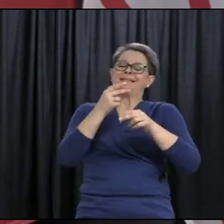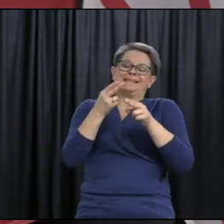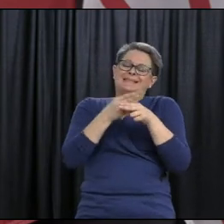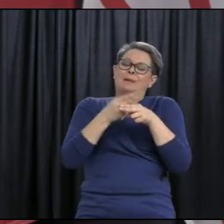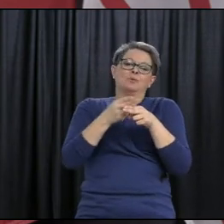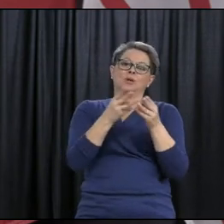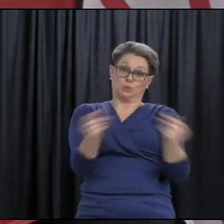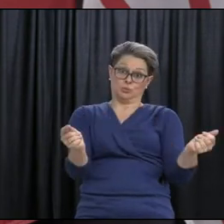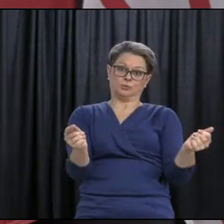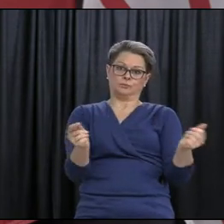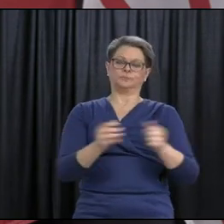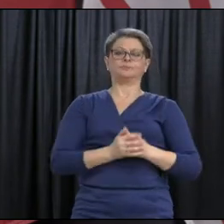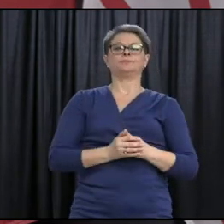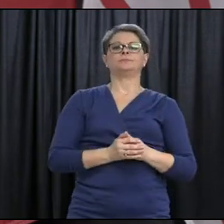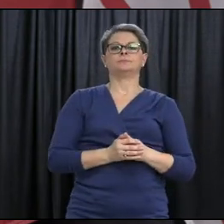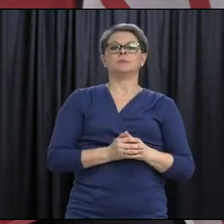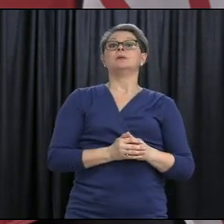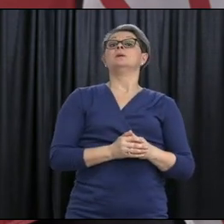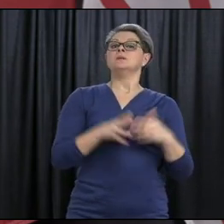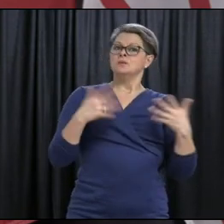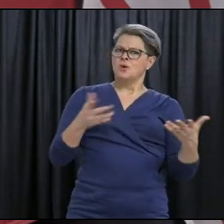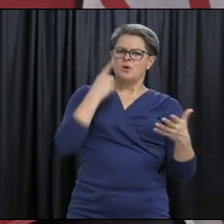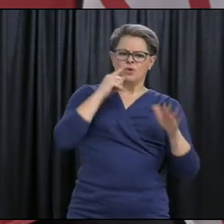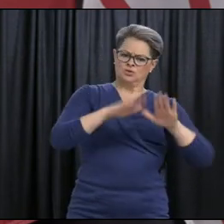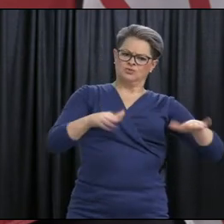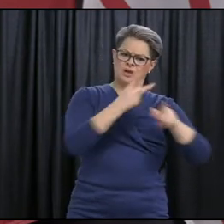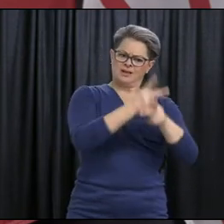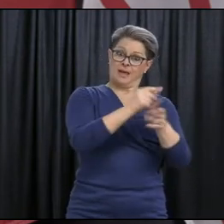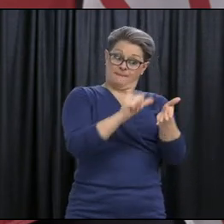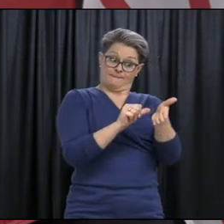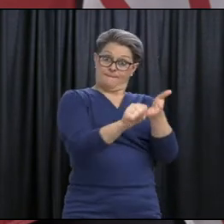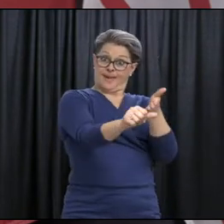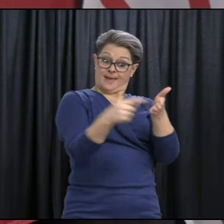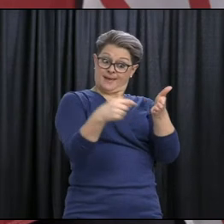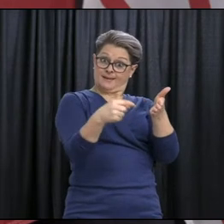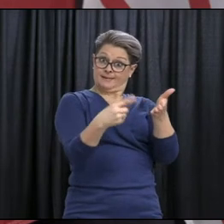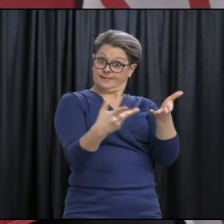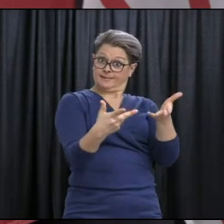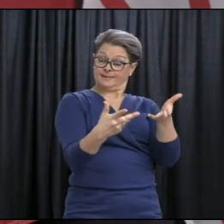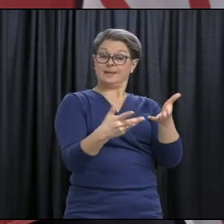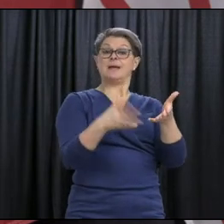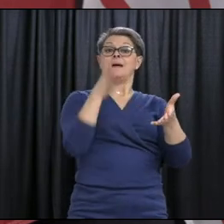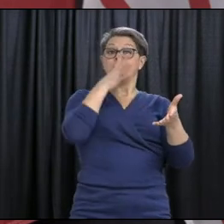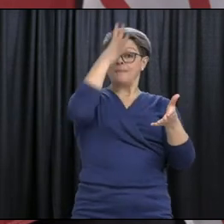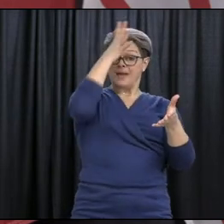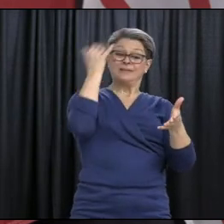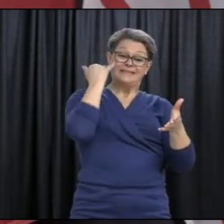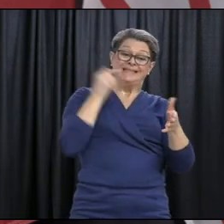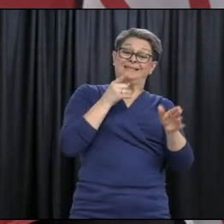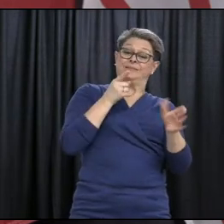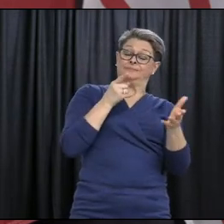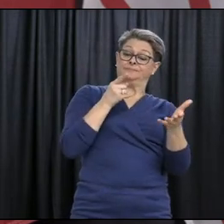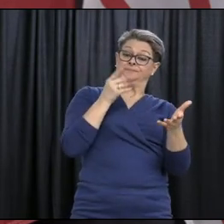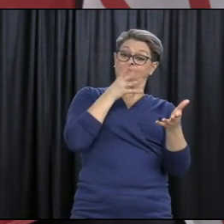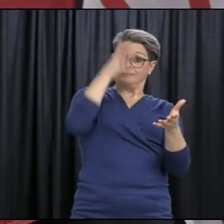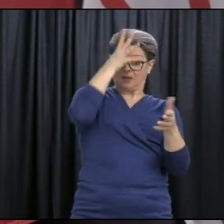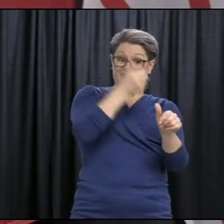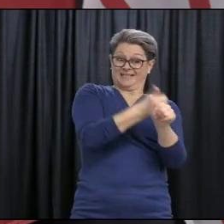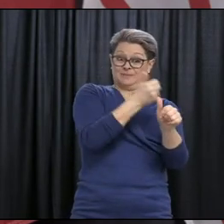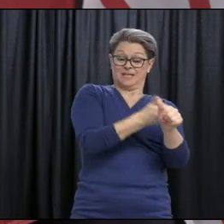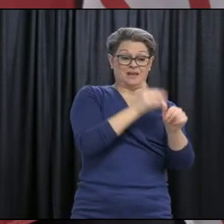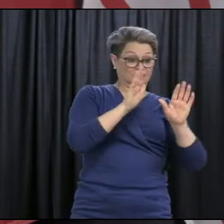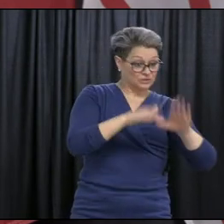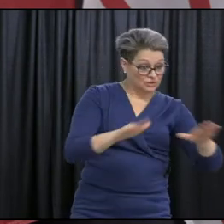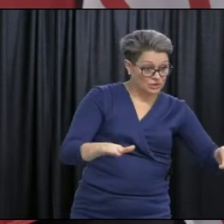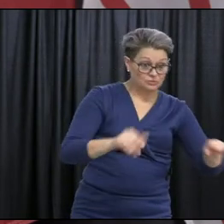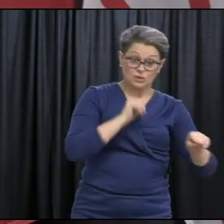On payment for childcare, we've said previously, parents who choose, whose children